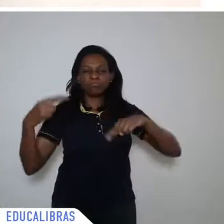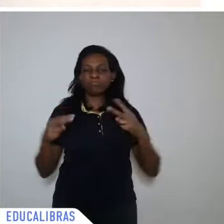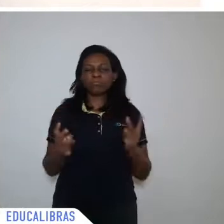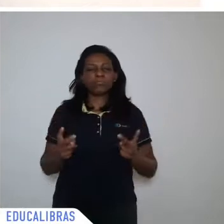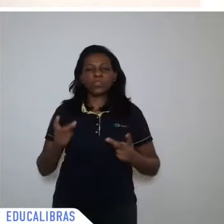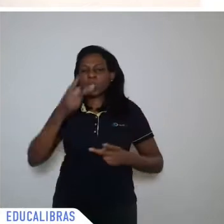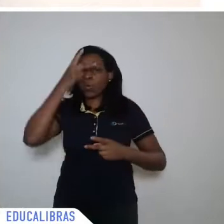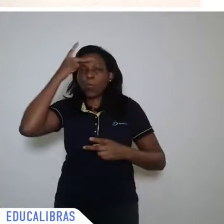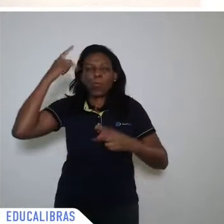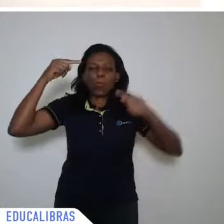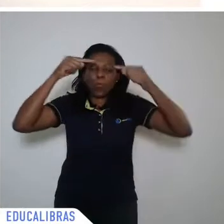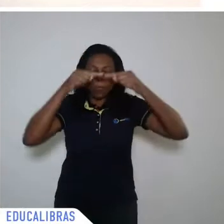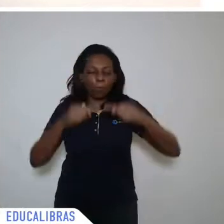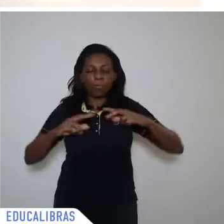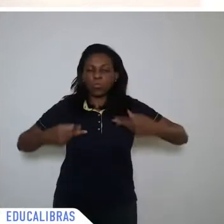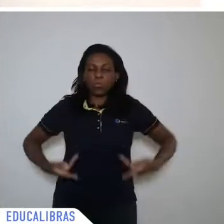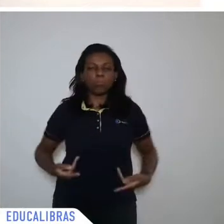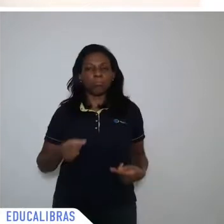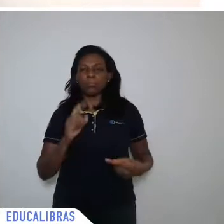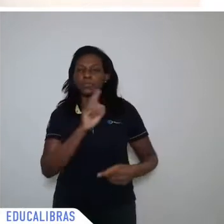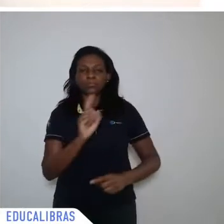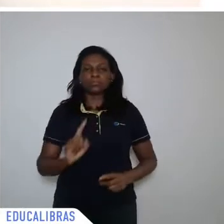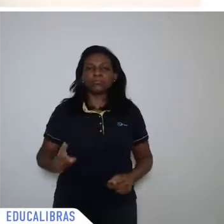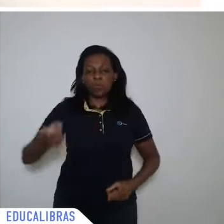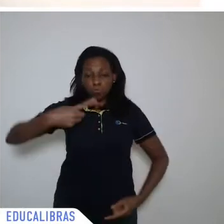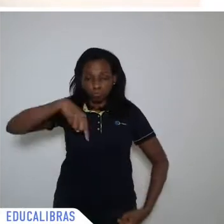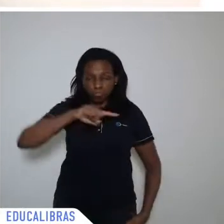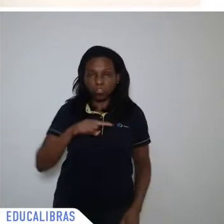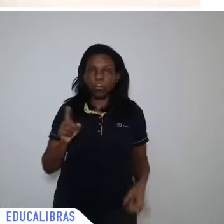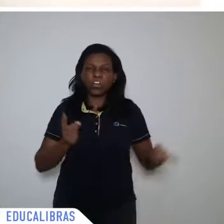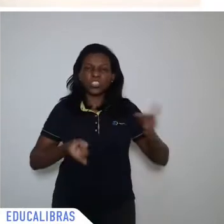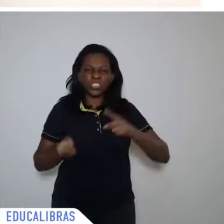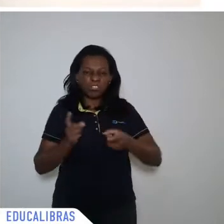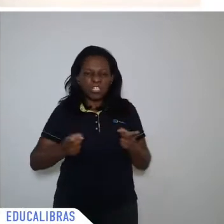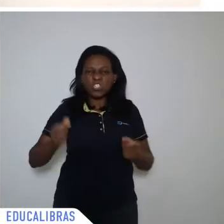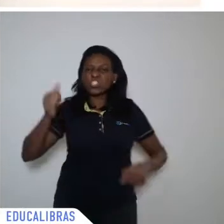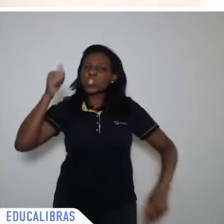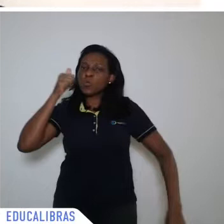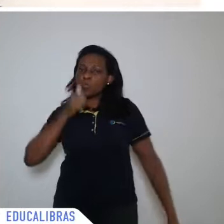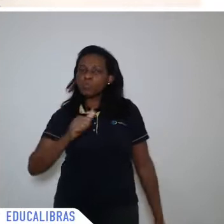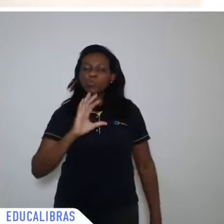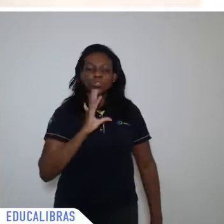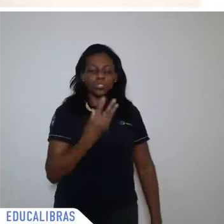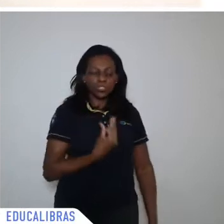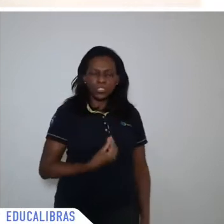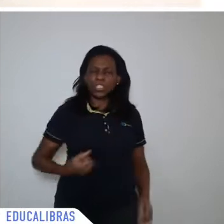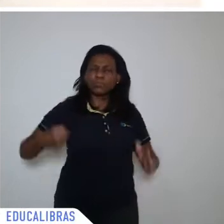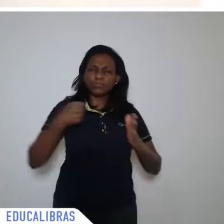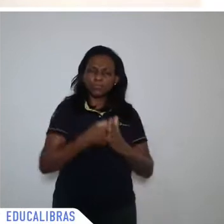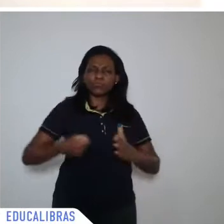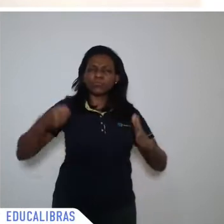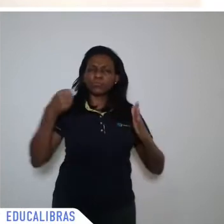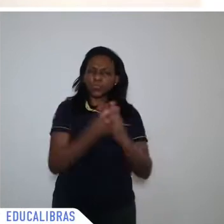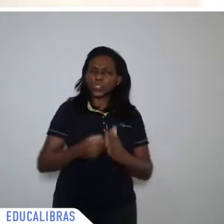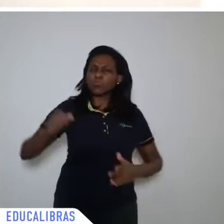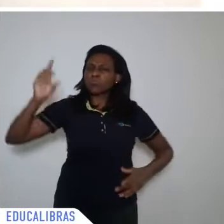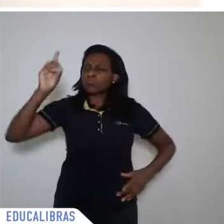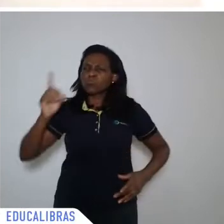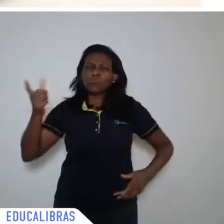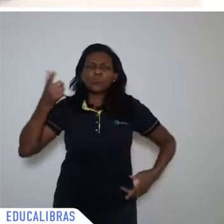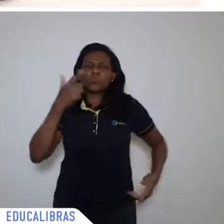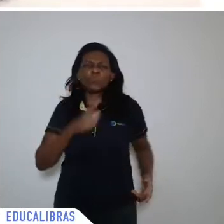to cleanse these bodies that are not even seen as people. We trans women still fight